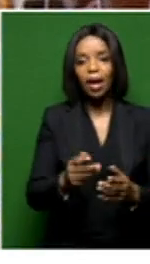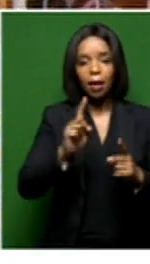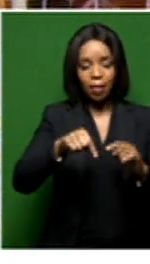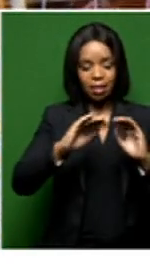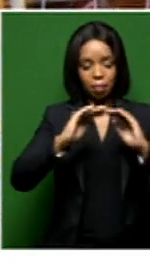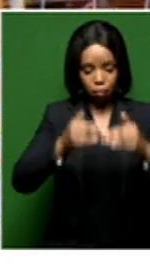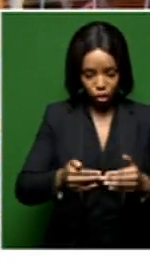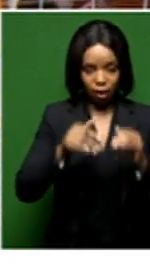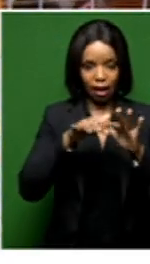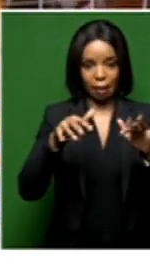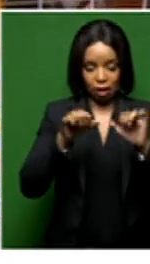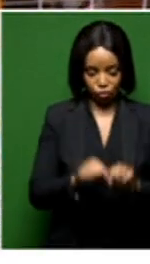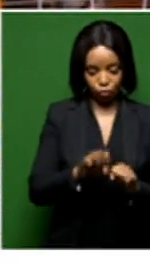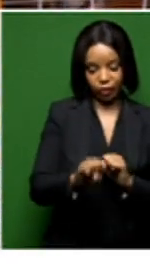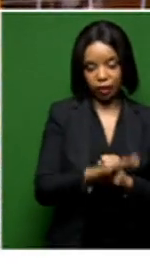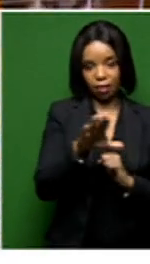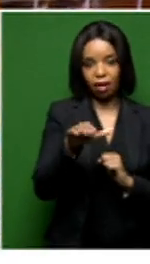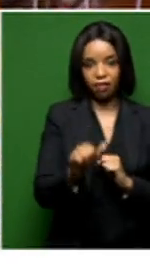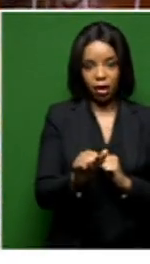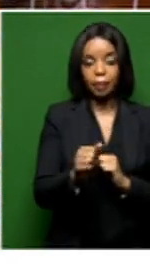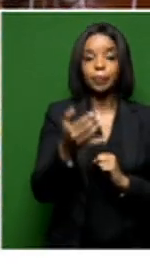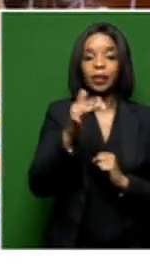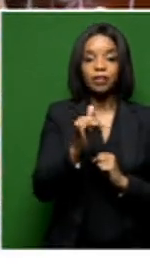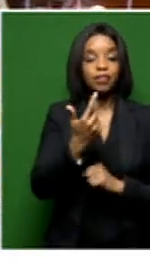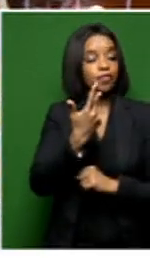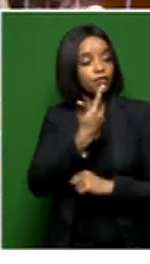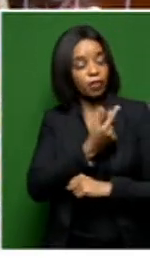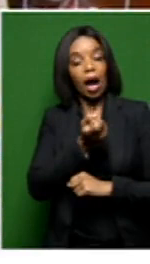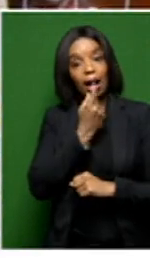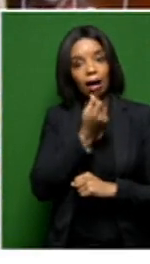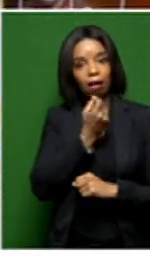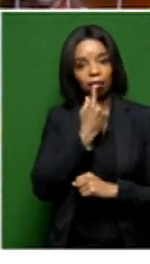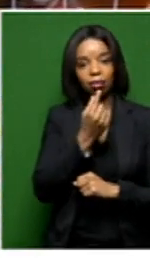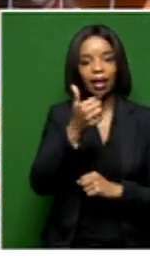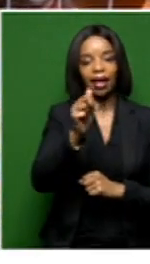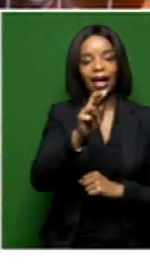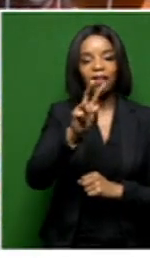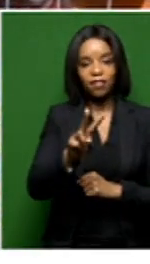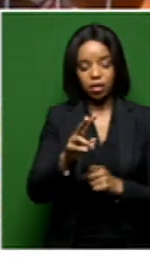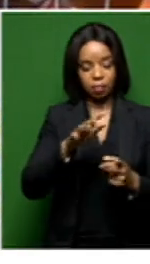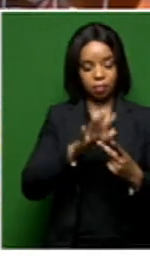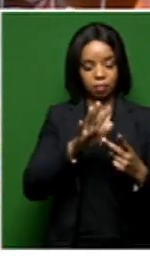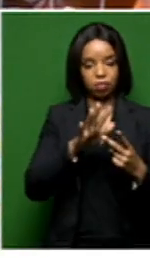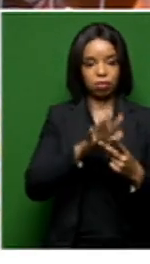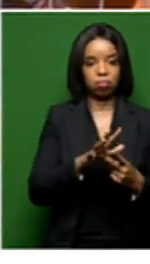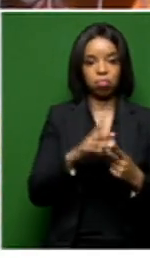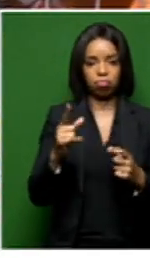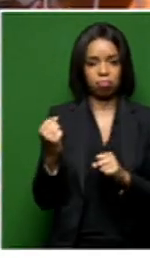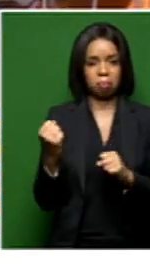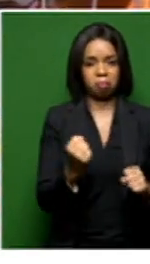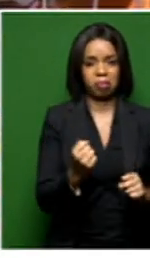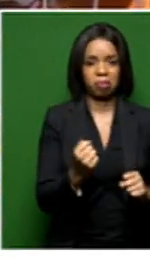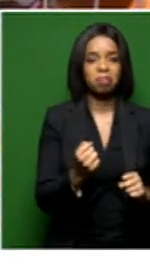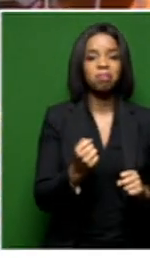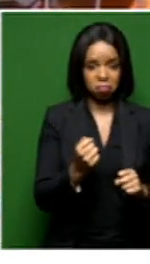If we put you on ARVs and your viral load is suppressed, it's undetectable, it's not easy to infect